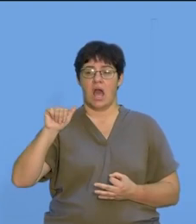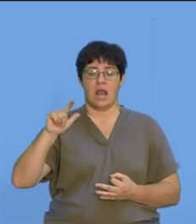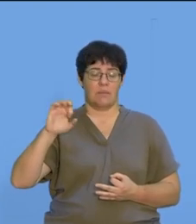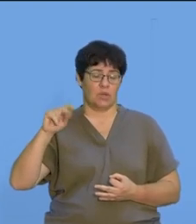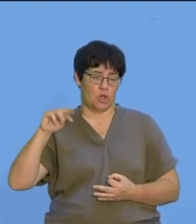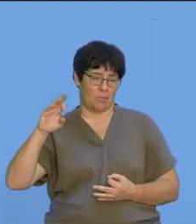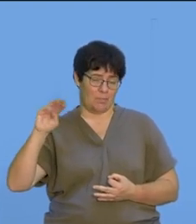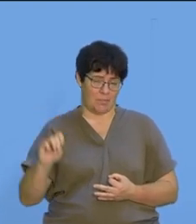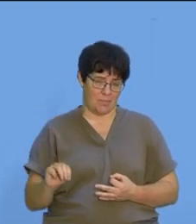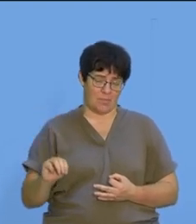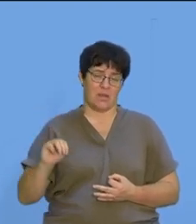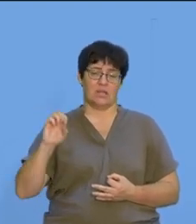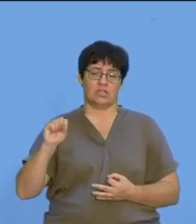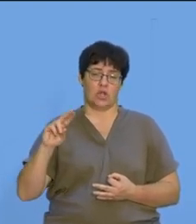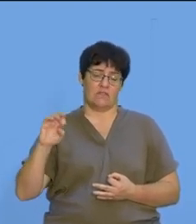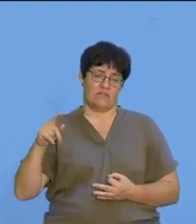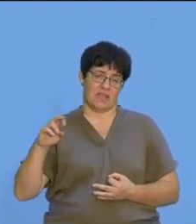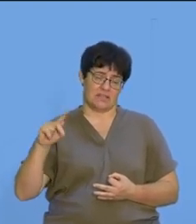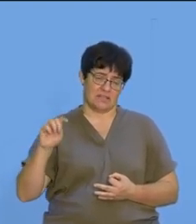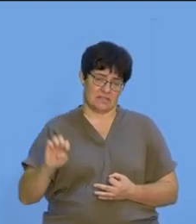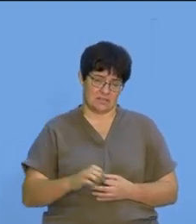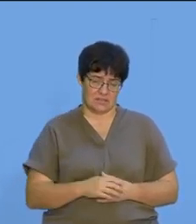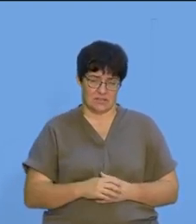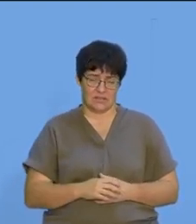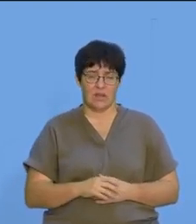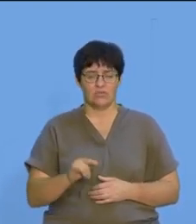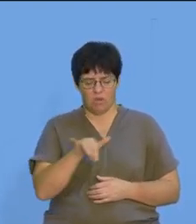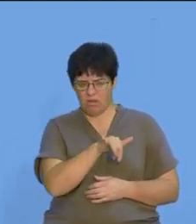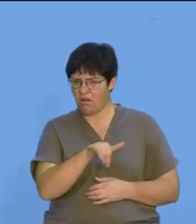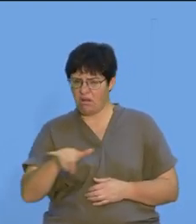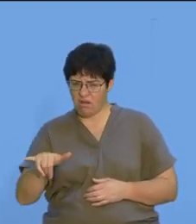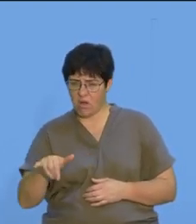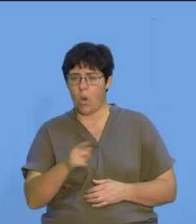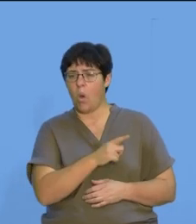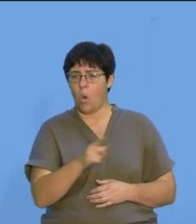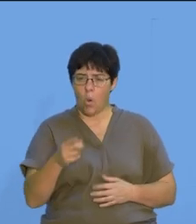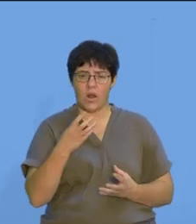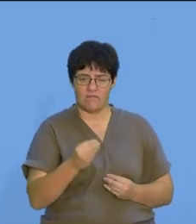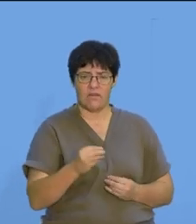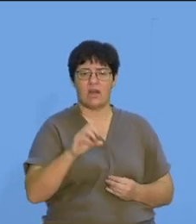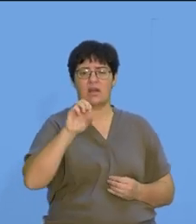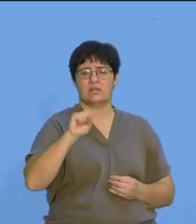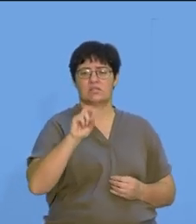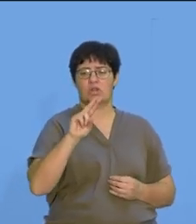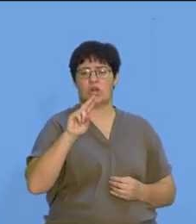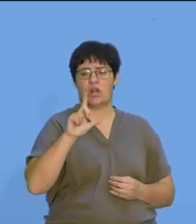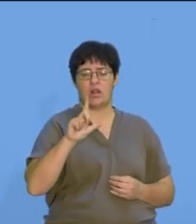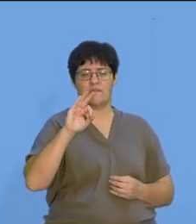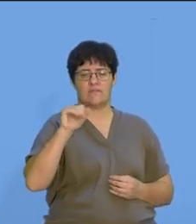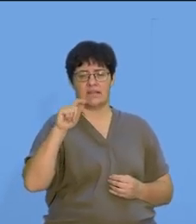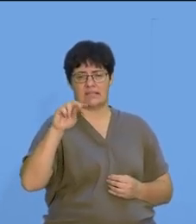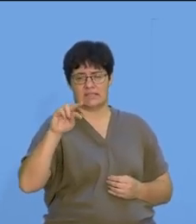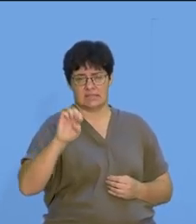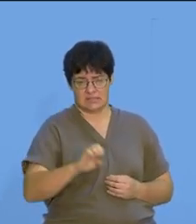sulfate, aluminium sulfate. There's something that is very common in these ionic compounds, is that all of them are